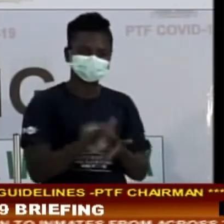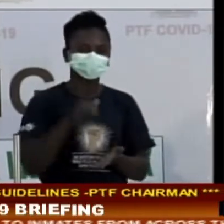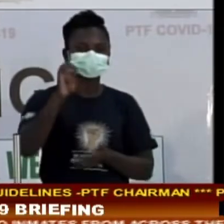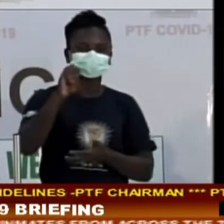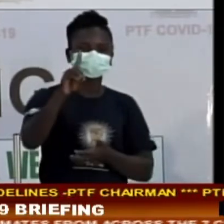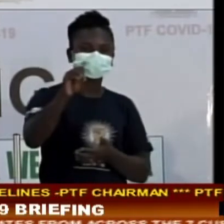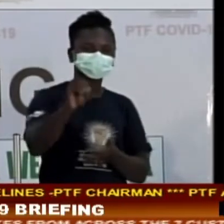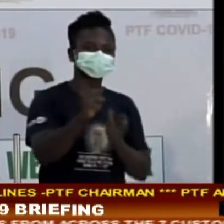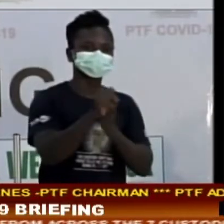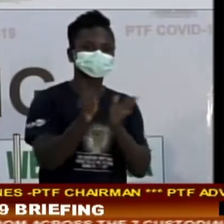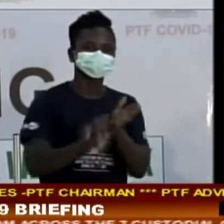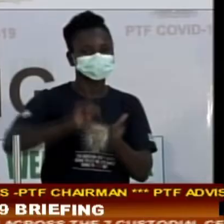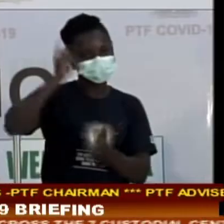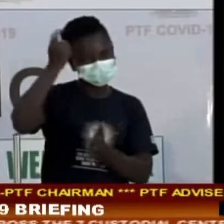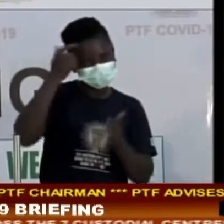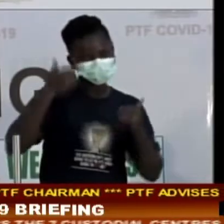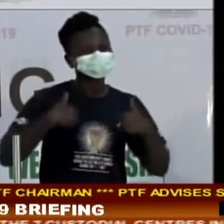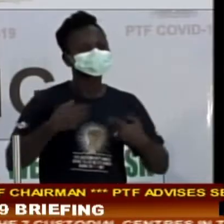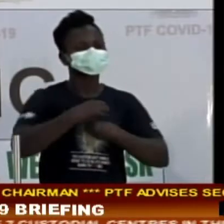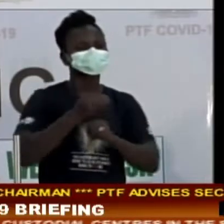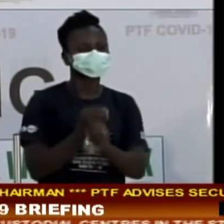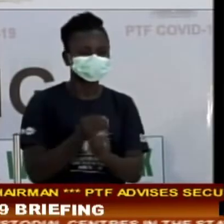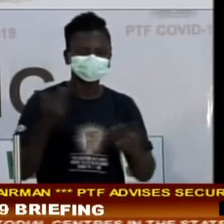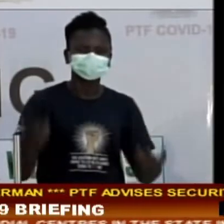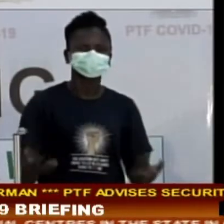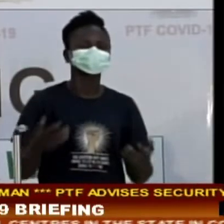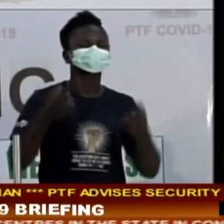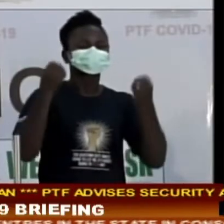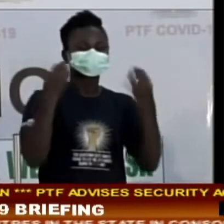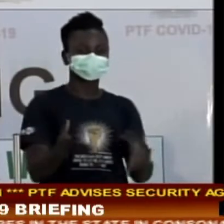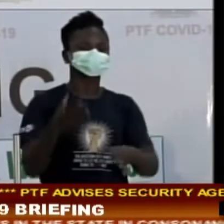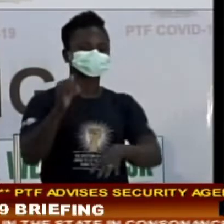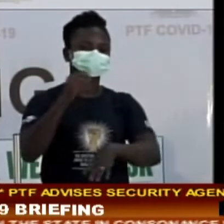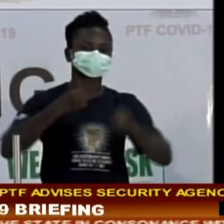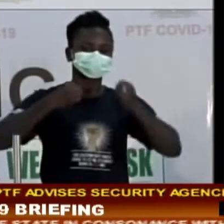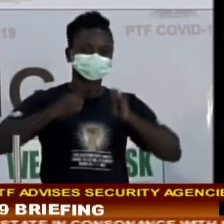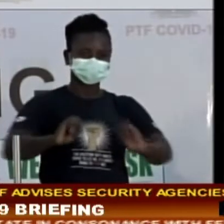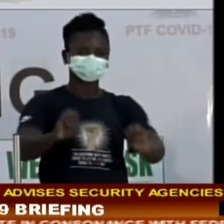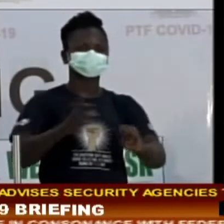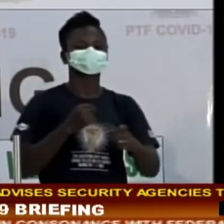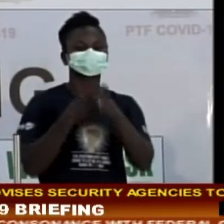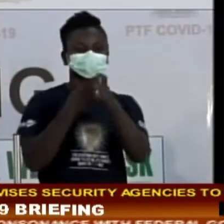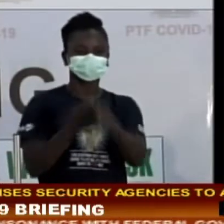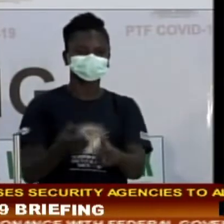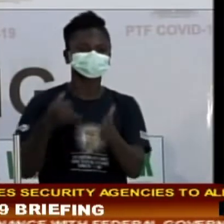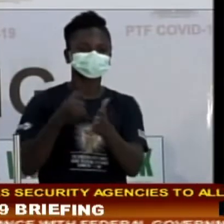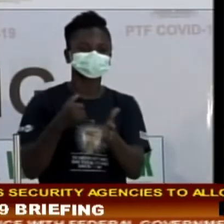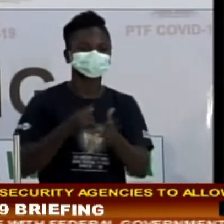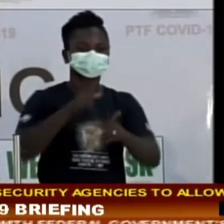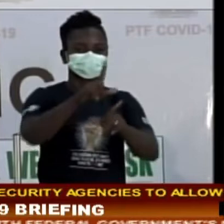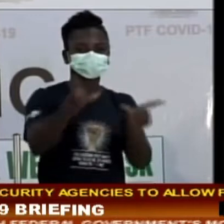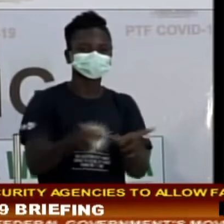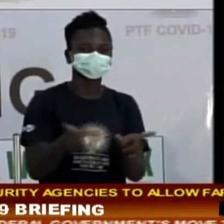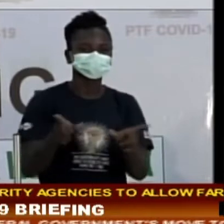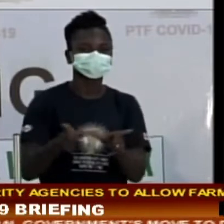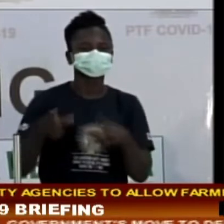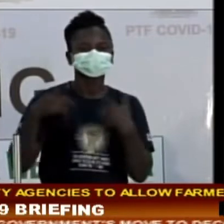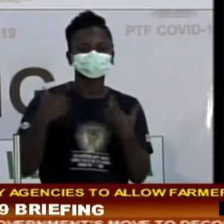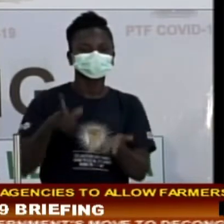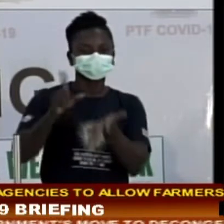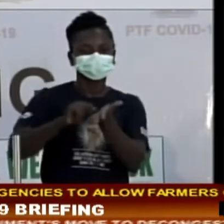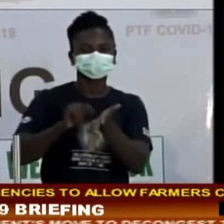made a lot of effort and I actually running it the local broadcasting stations have time time time tables